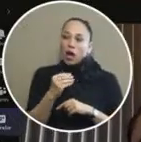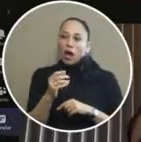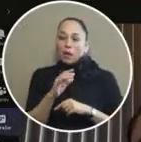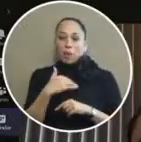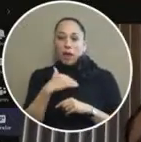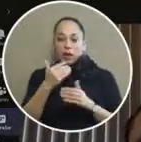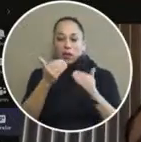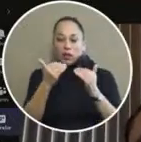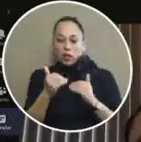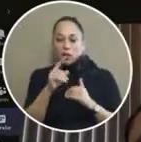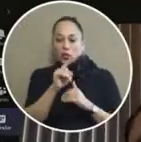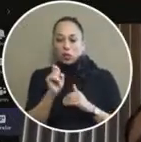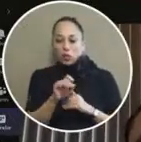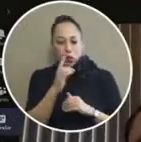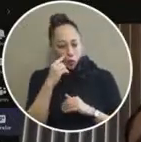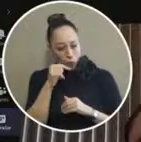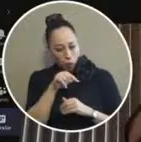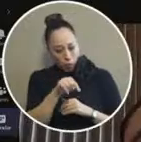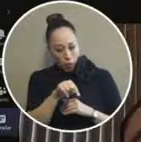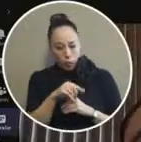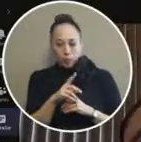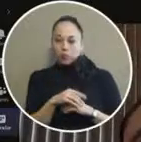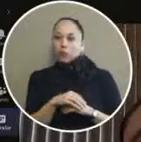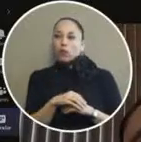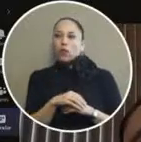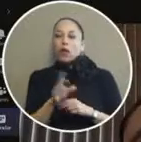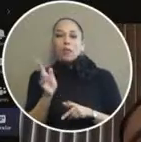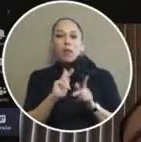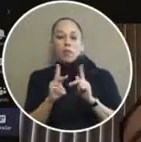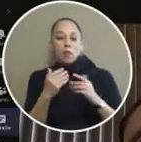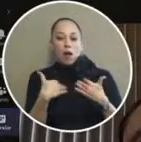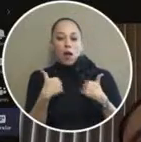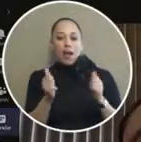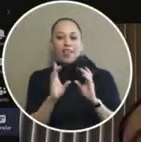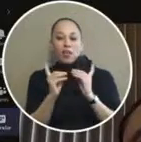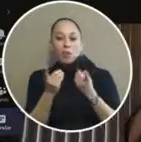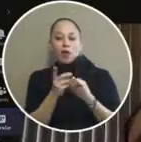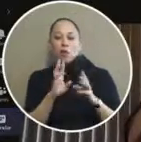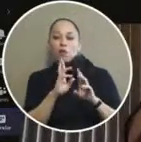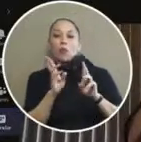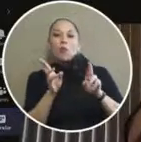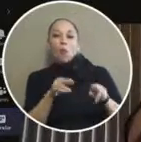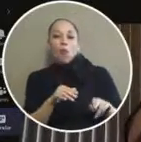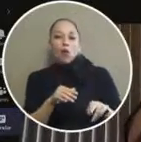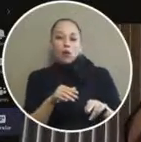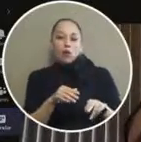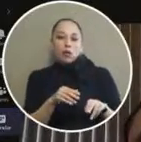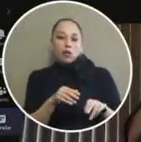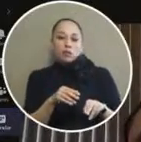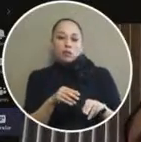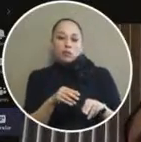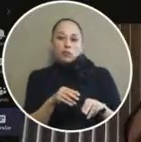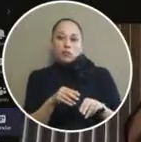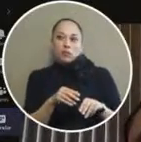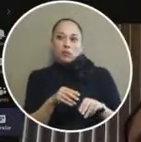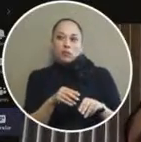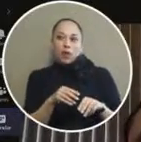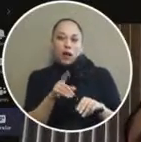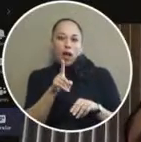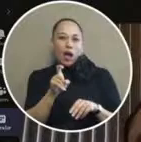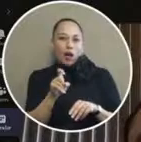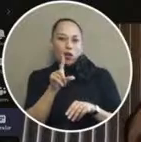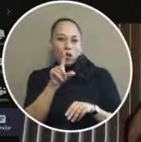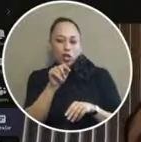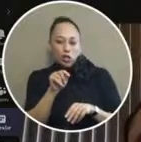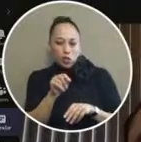next question for you, Dr. O, is that the Public Health Department reported that there were clusters at